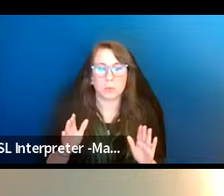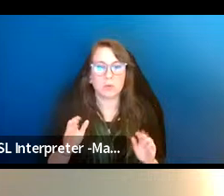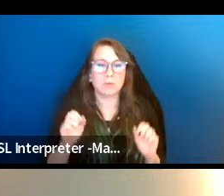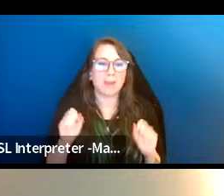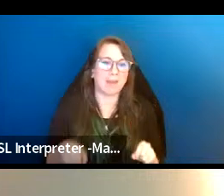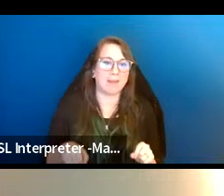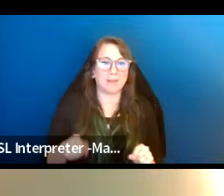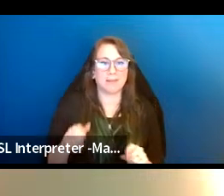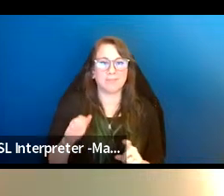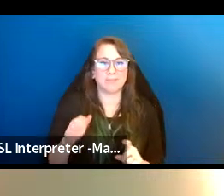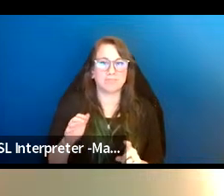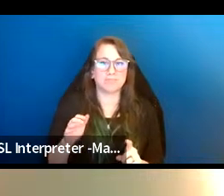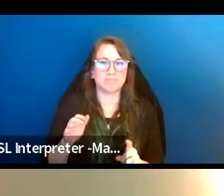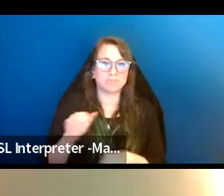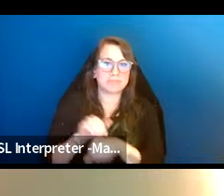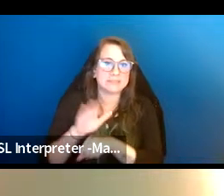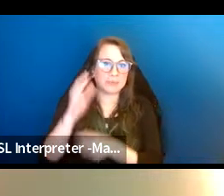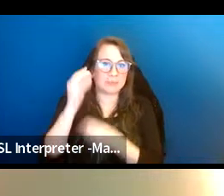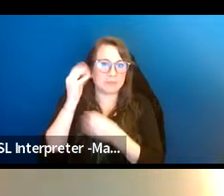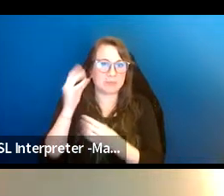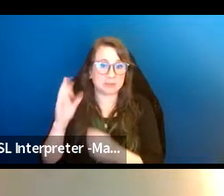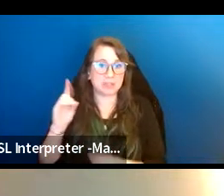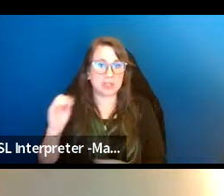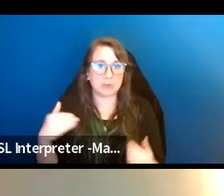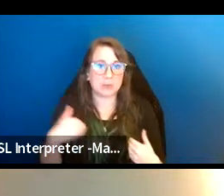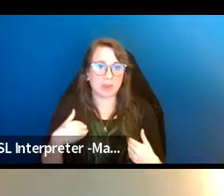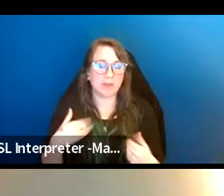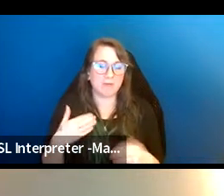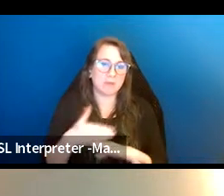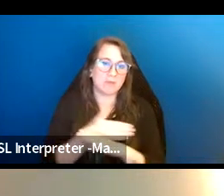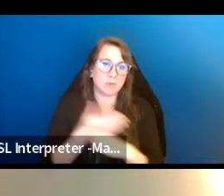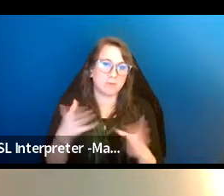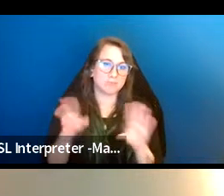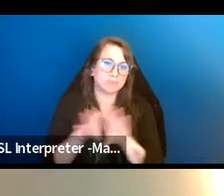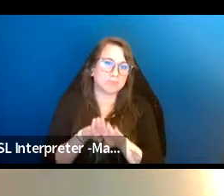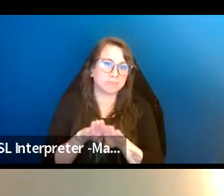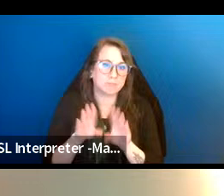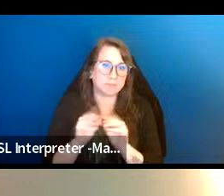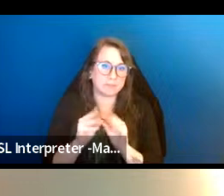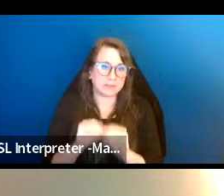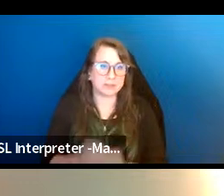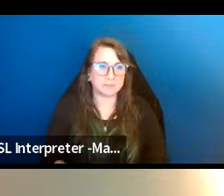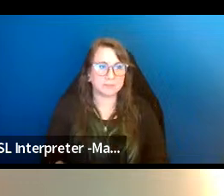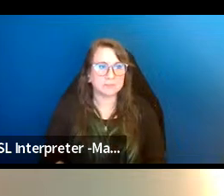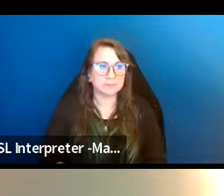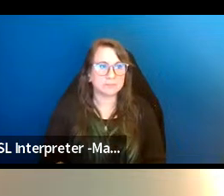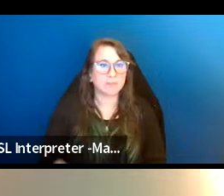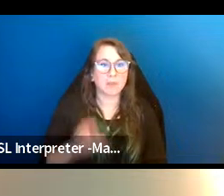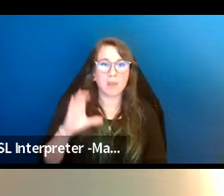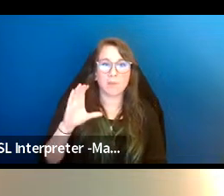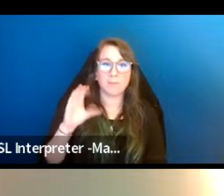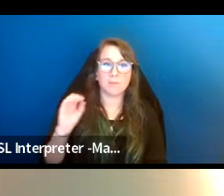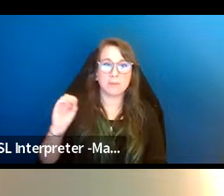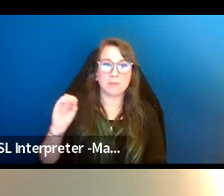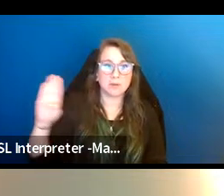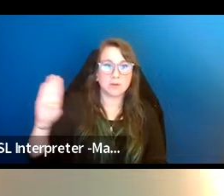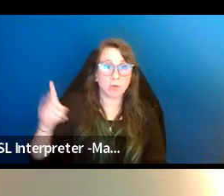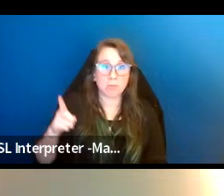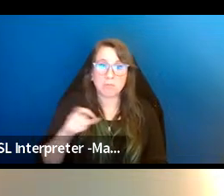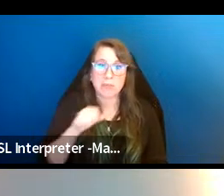the picture that we do have in this chat before this meeting is over. And Commissioner McComb, I didn't see your hand raised. I'm sorry. You have a